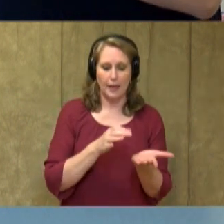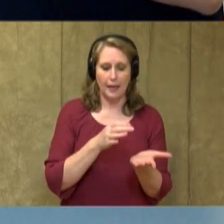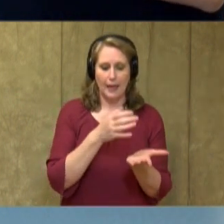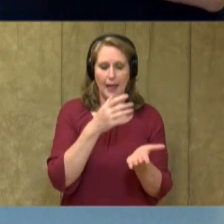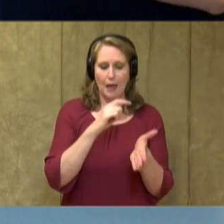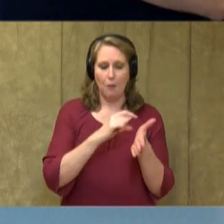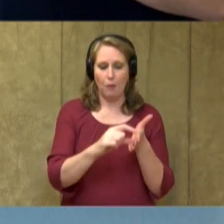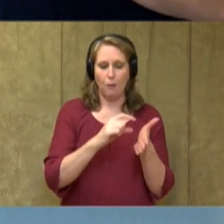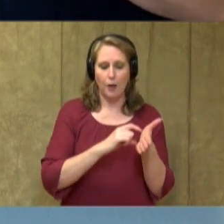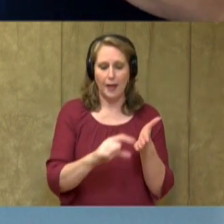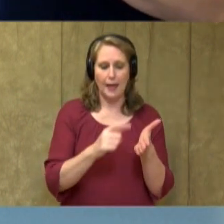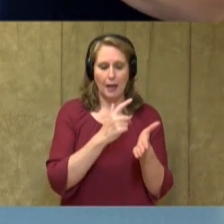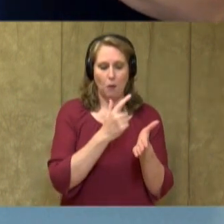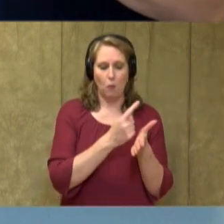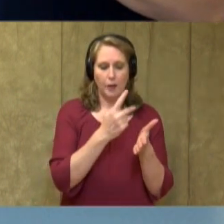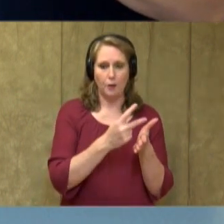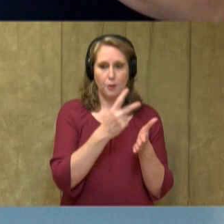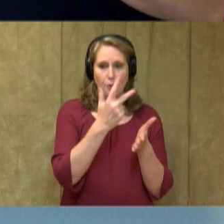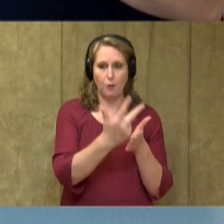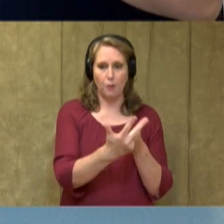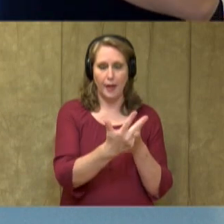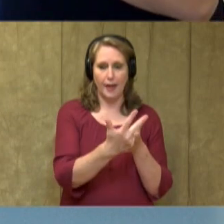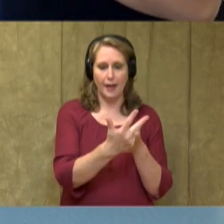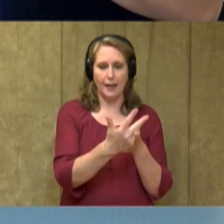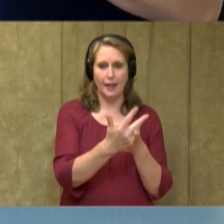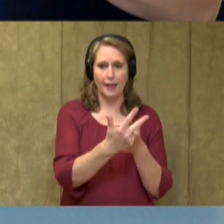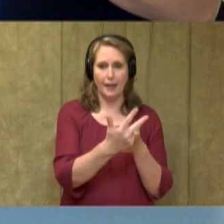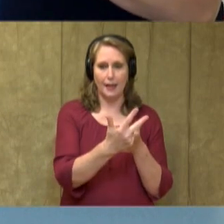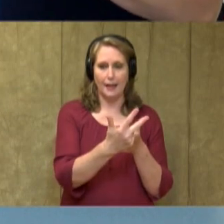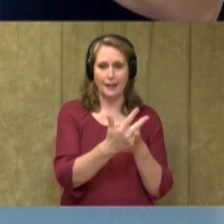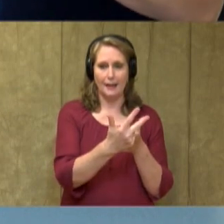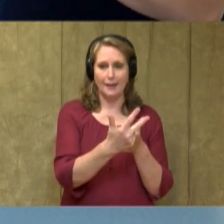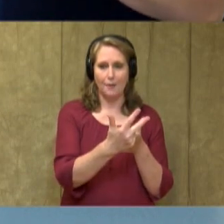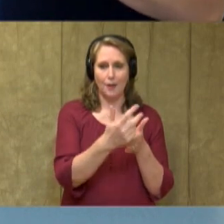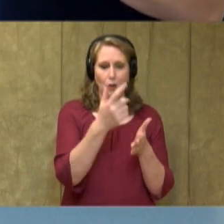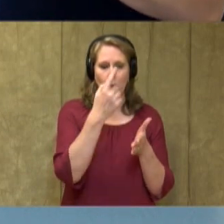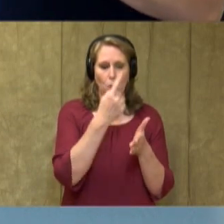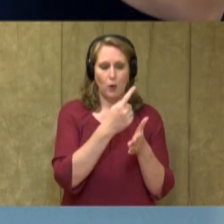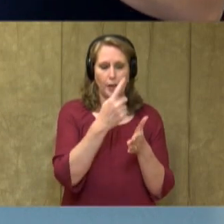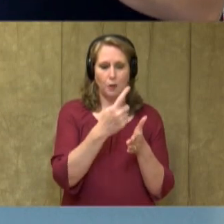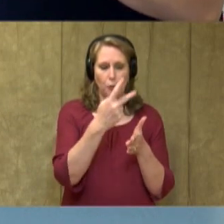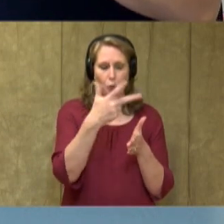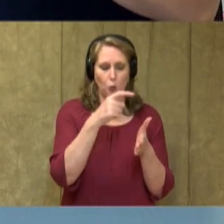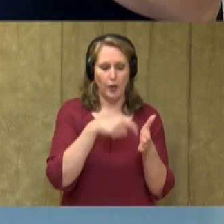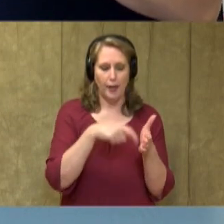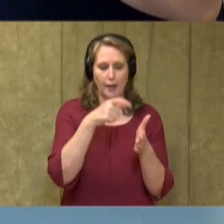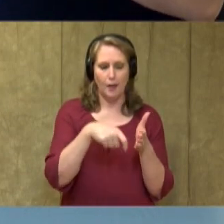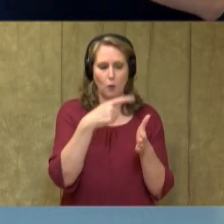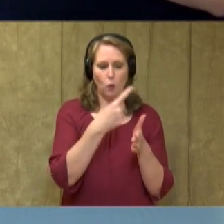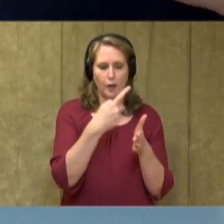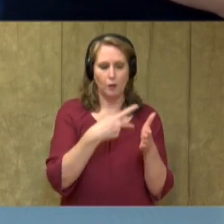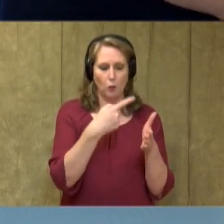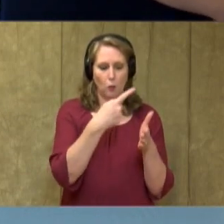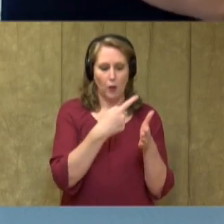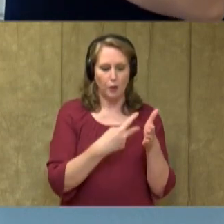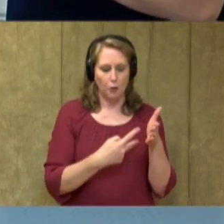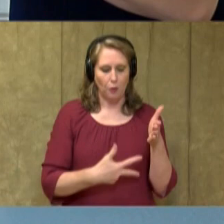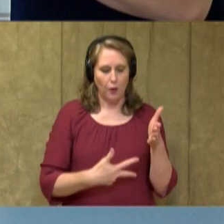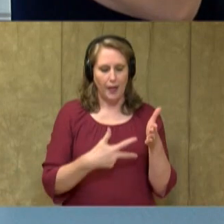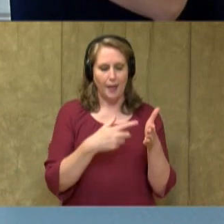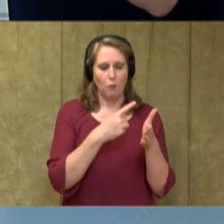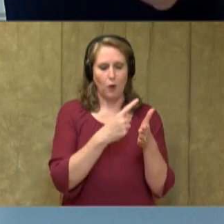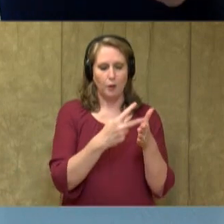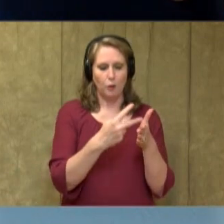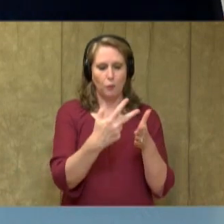3 rows of 3. I see 1, 2, 3 going across and 1, 2, 3 going down. So he has 3 rows